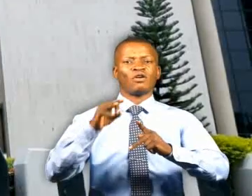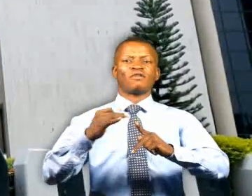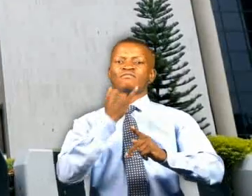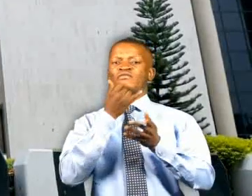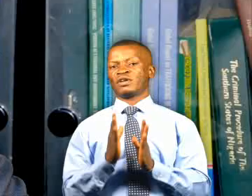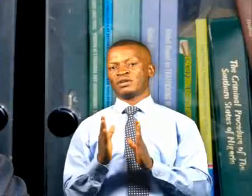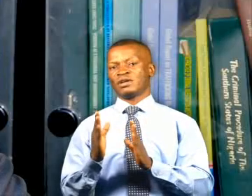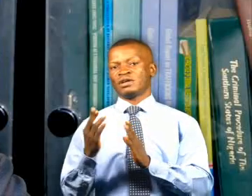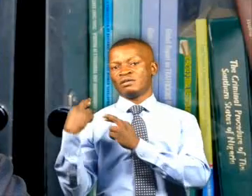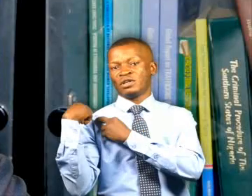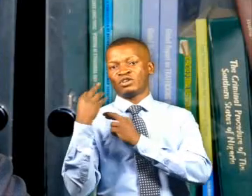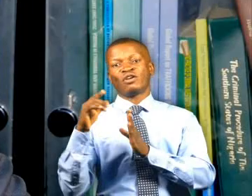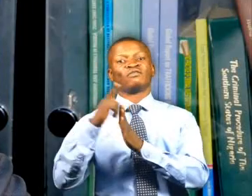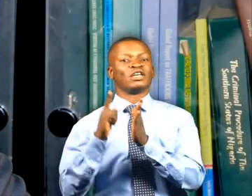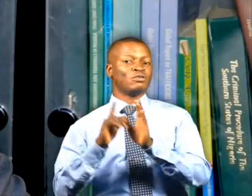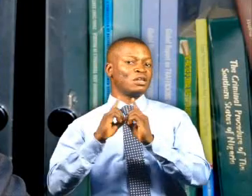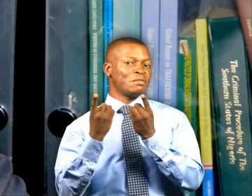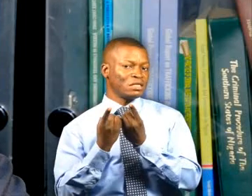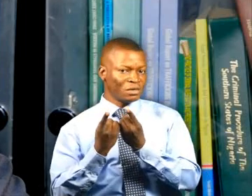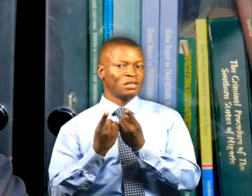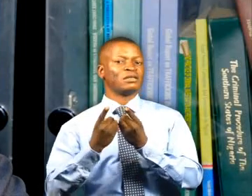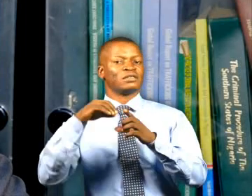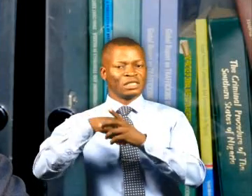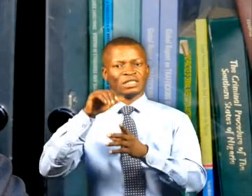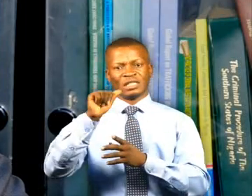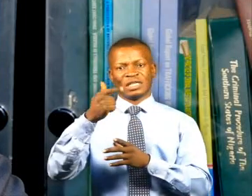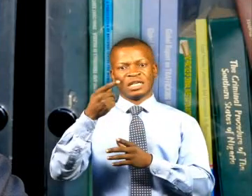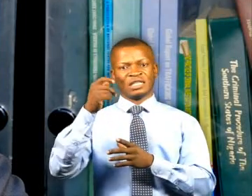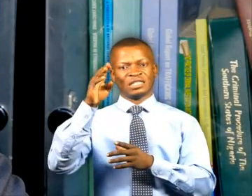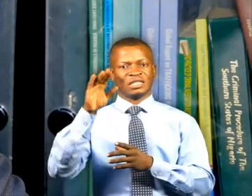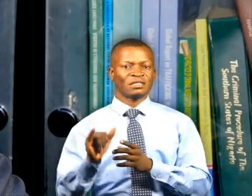offenders. The role of the legal department of the agency